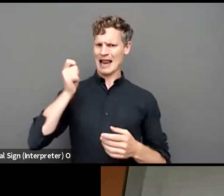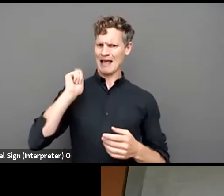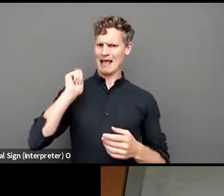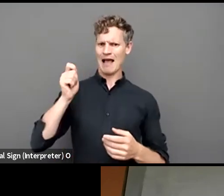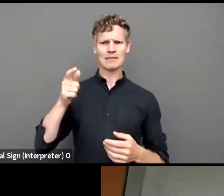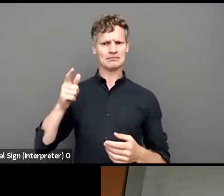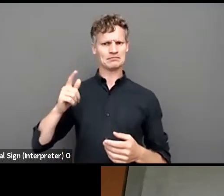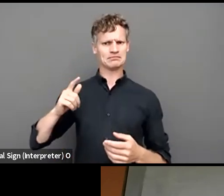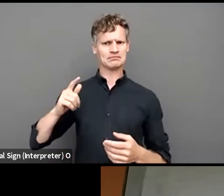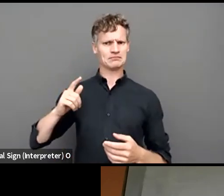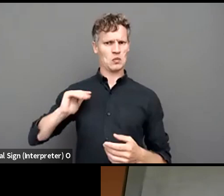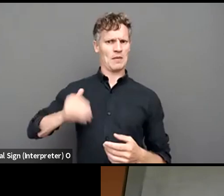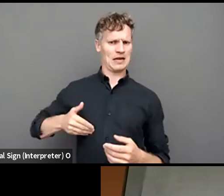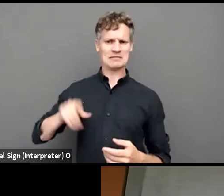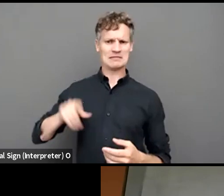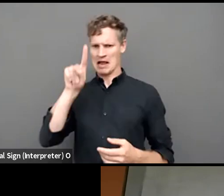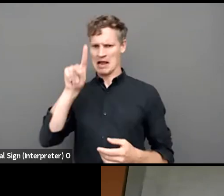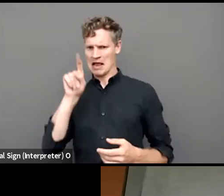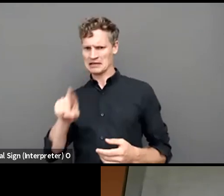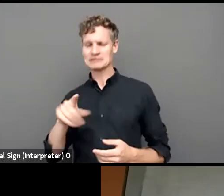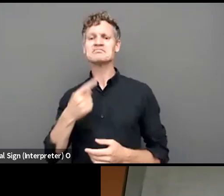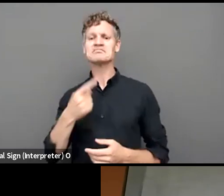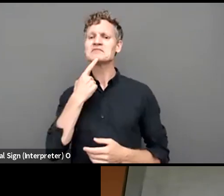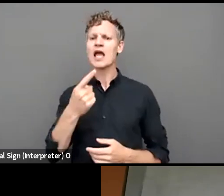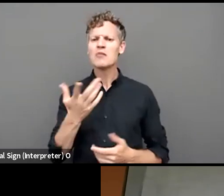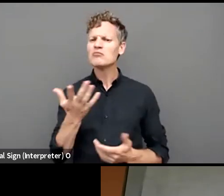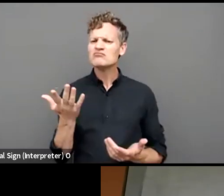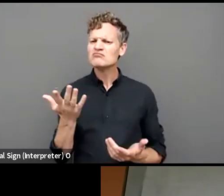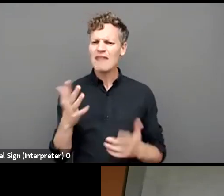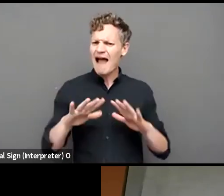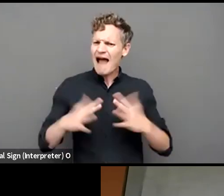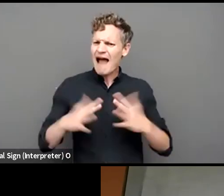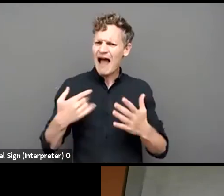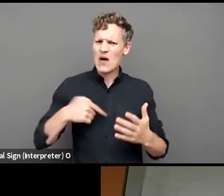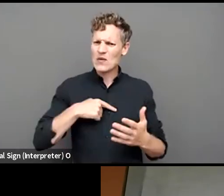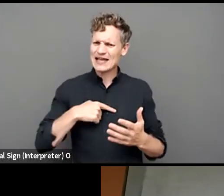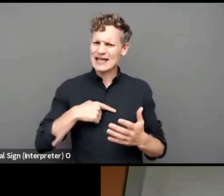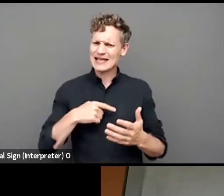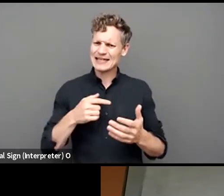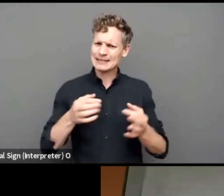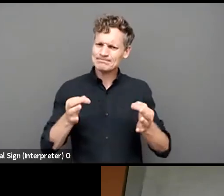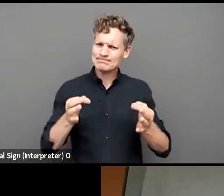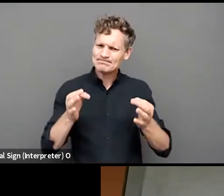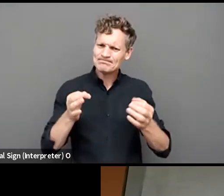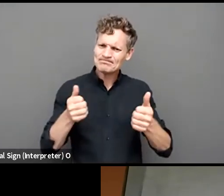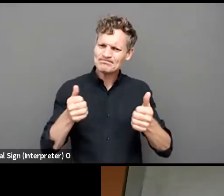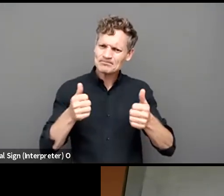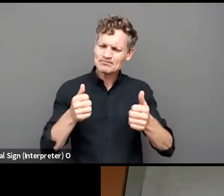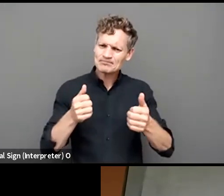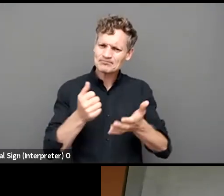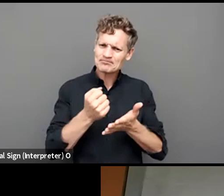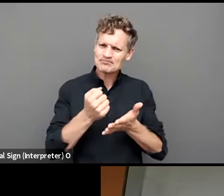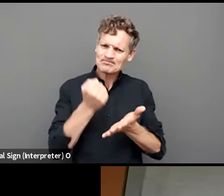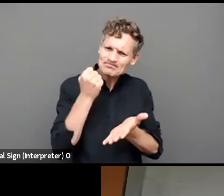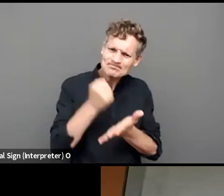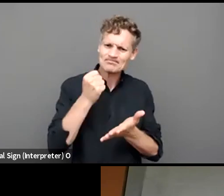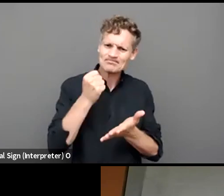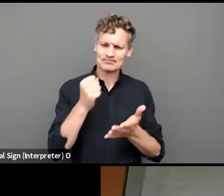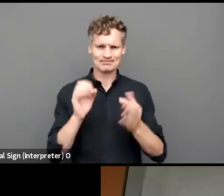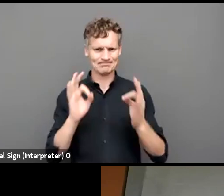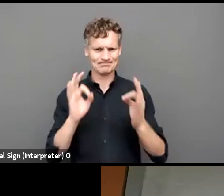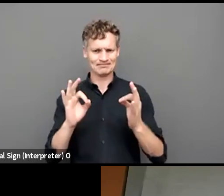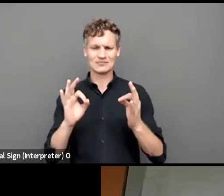what do we need to do to ensure that the unpaid work of women is recognized fairly